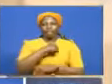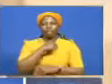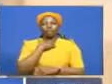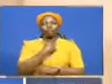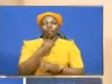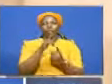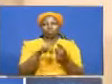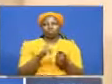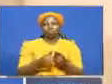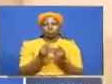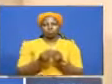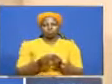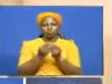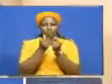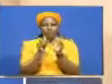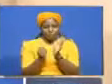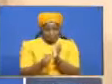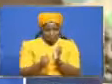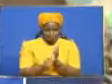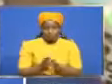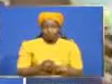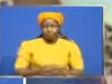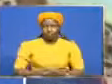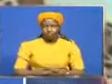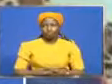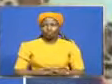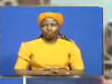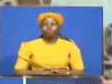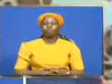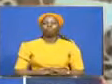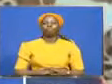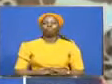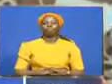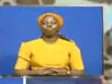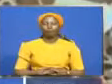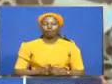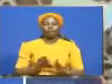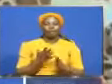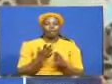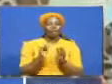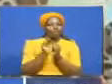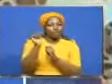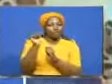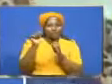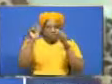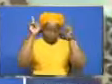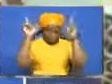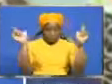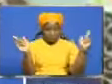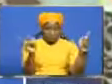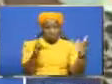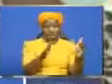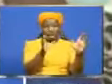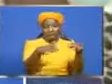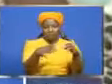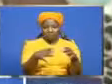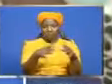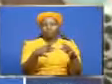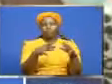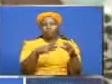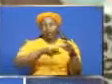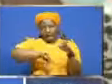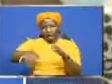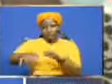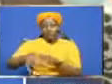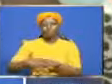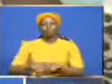the hot potato, and I am... For 15 pastoralist counties, sitting in the Senate, having